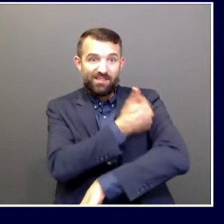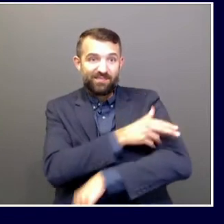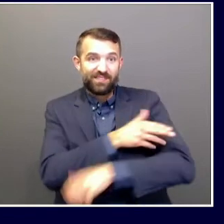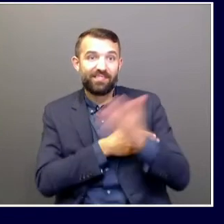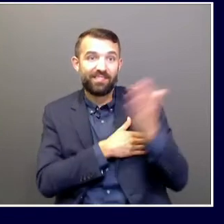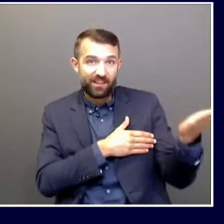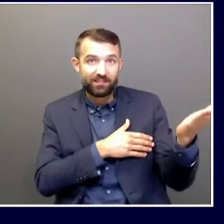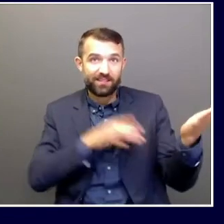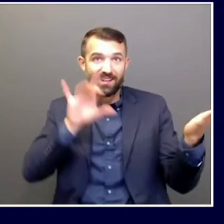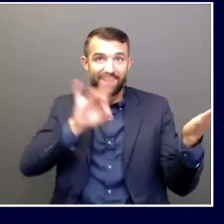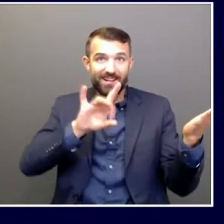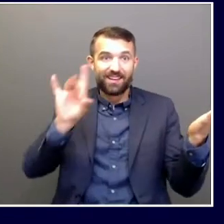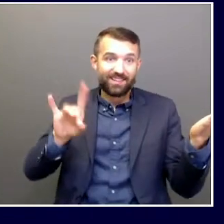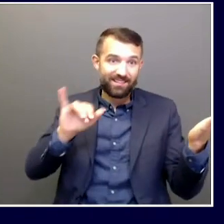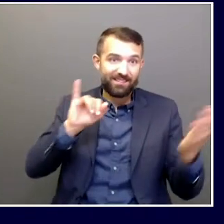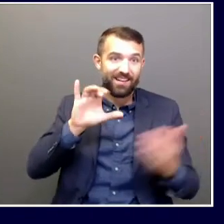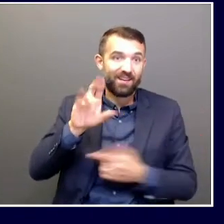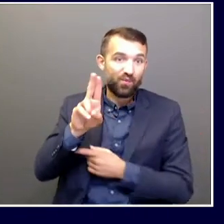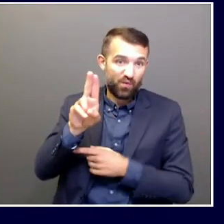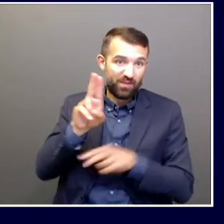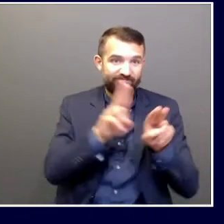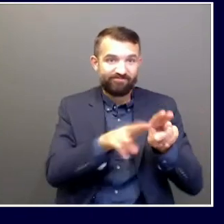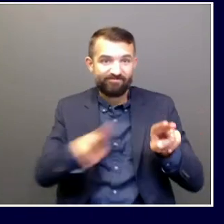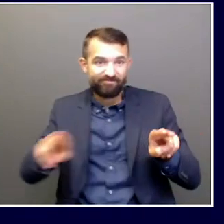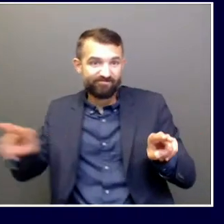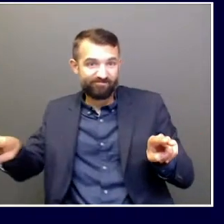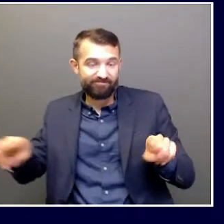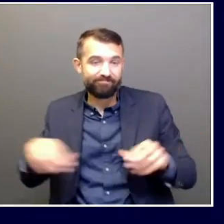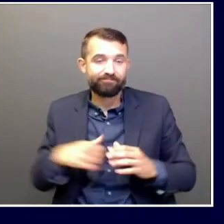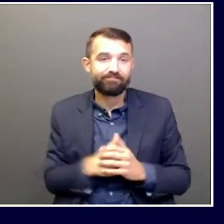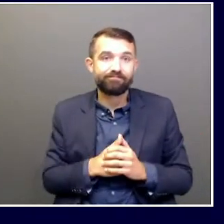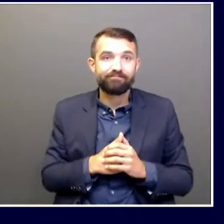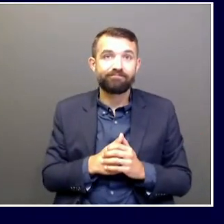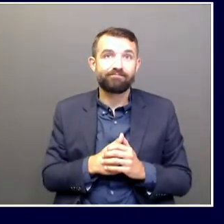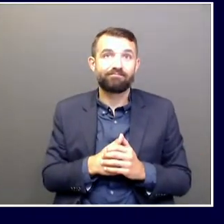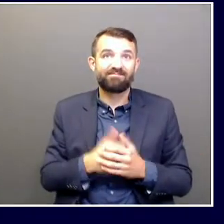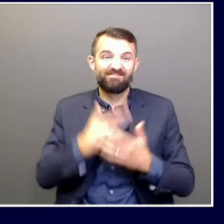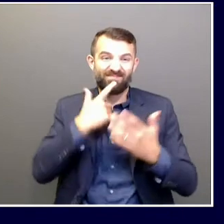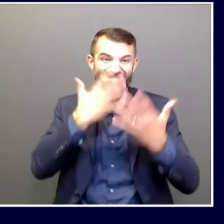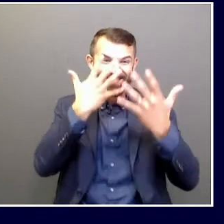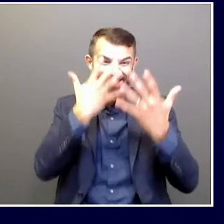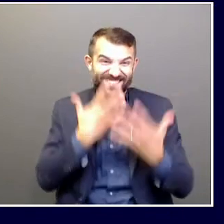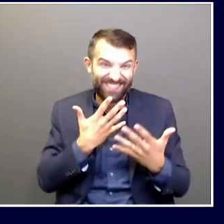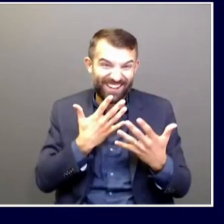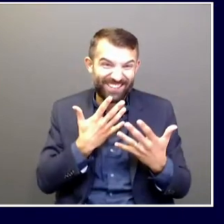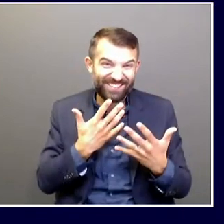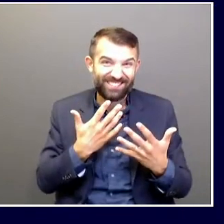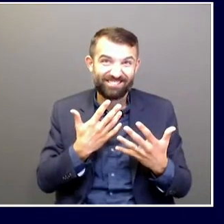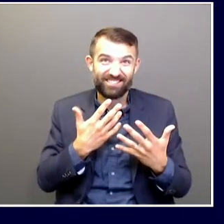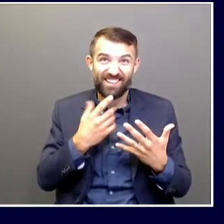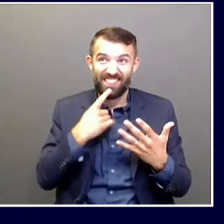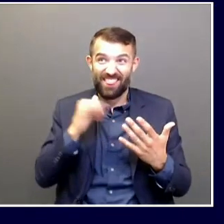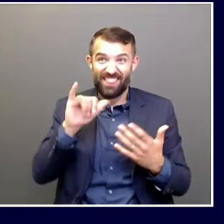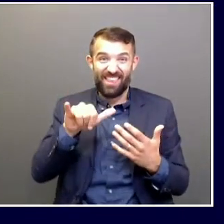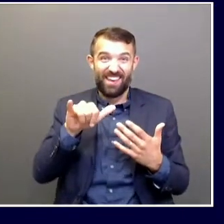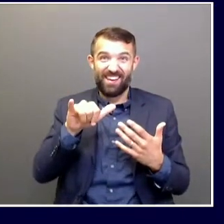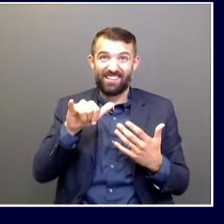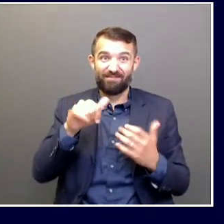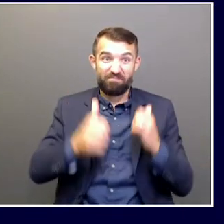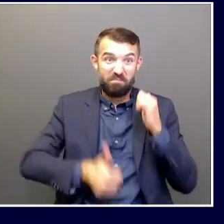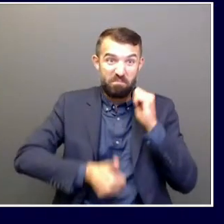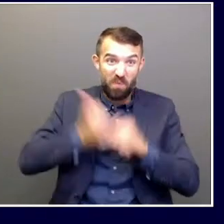individuals are currently in the intensive care unit, a sad and dark record today. 40 of those individuals are